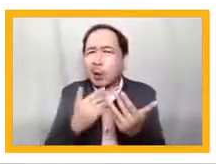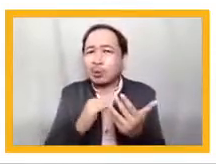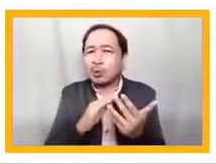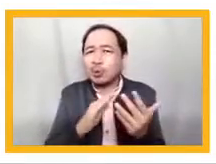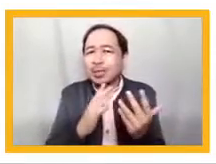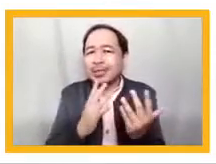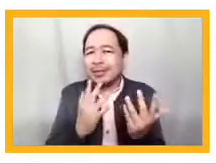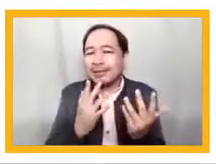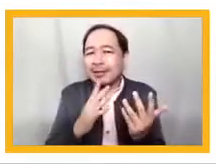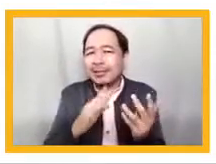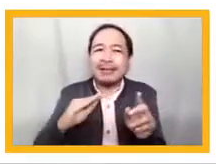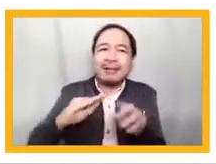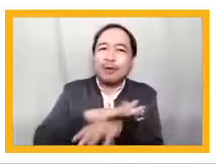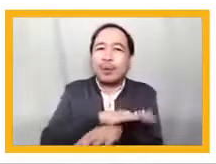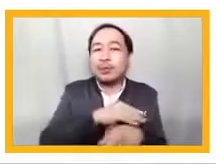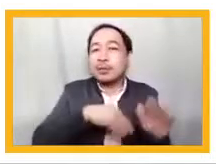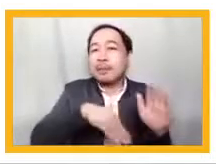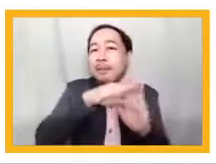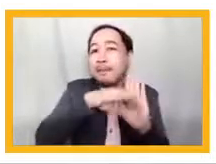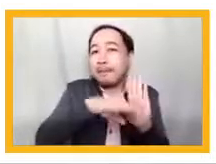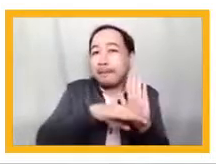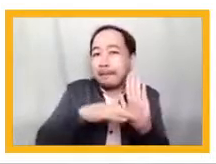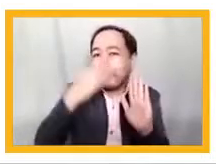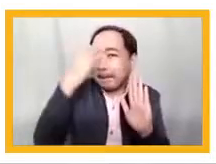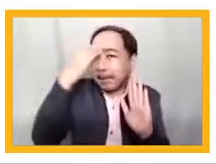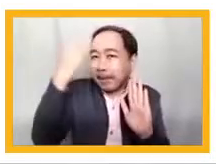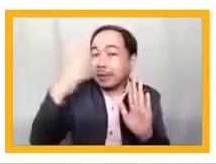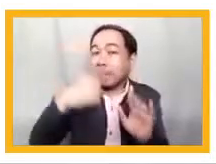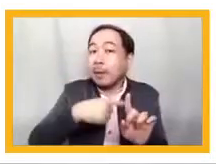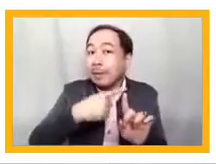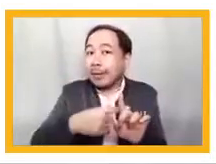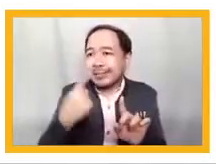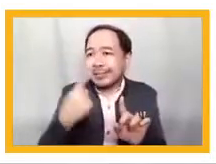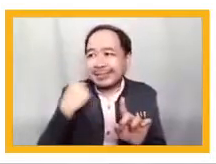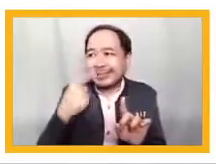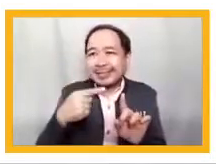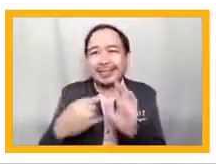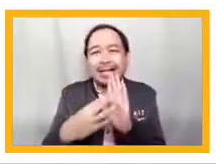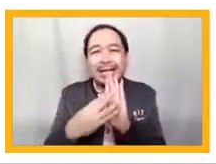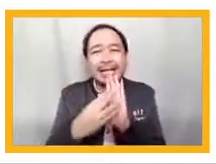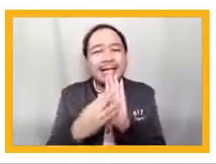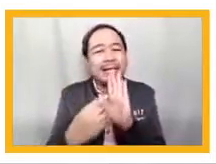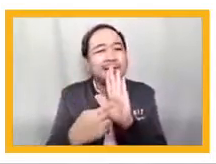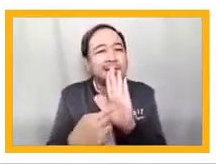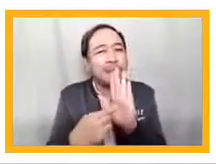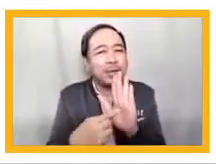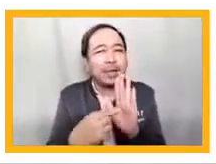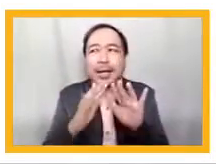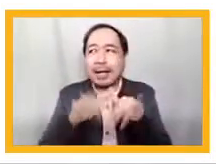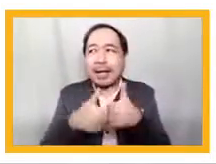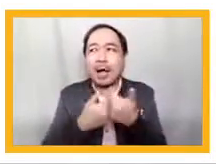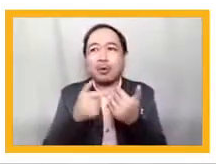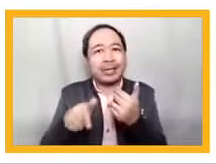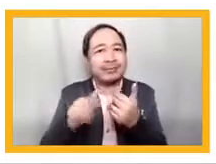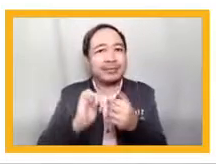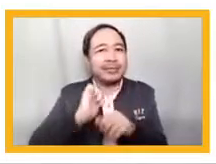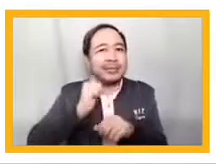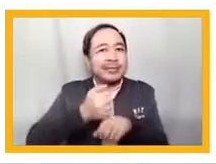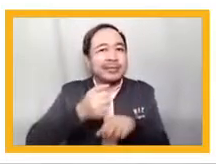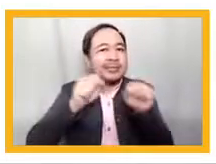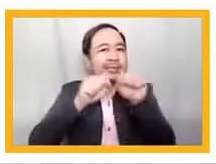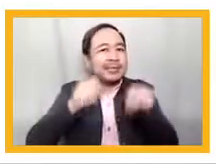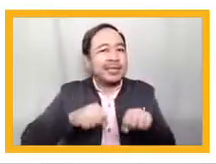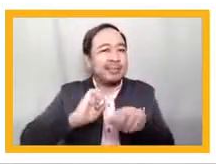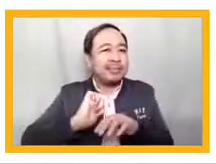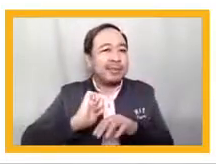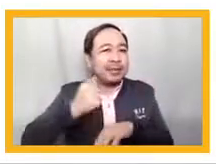to move to an example how these ecosystems can be established, let's hear from Fang